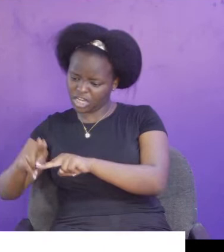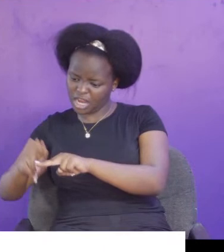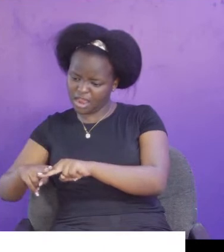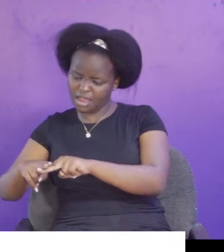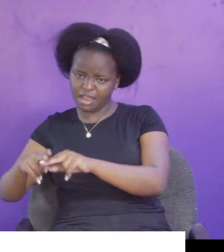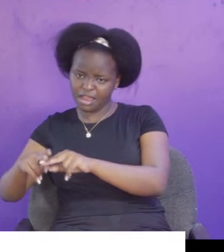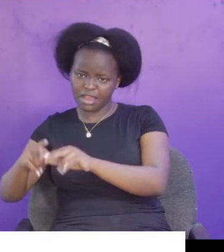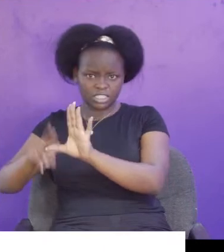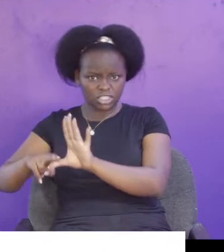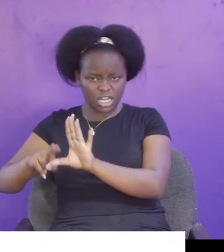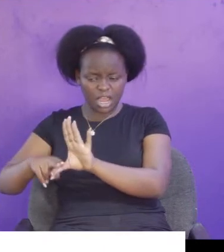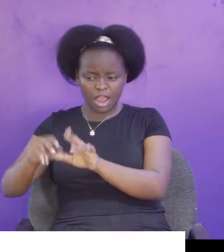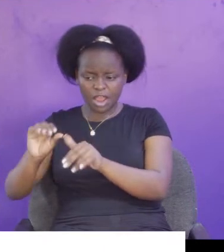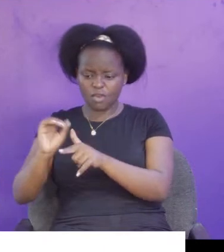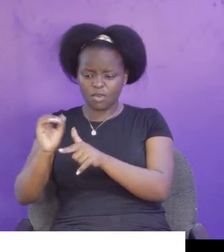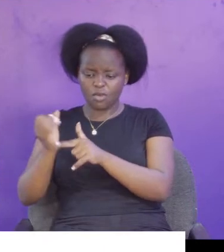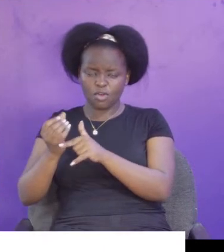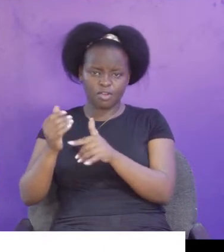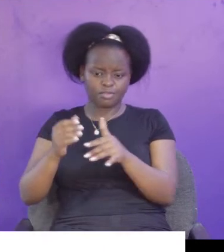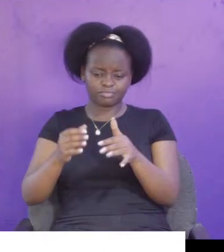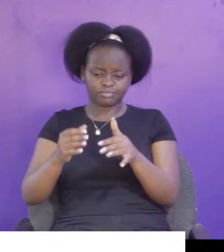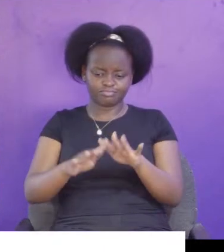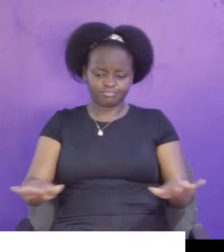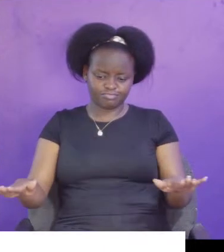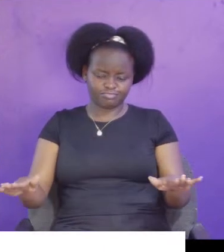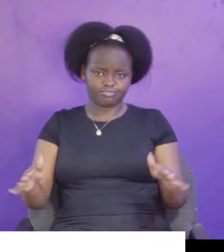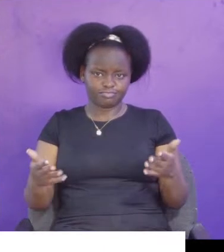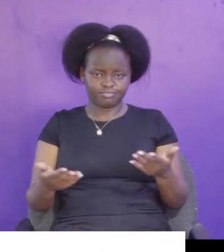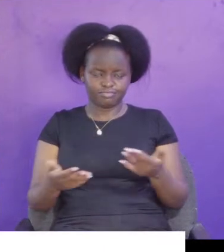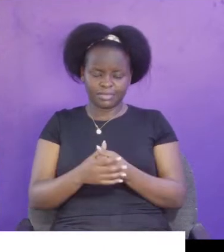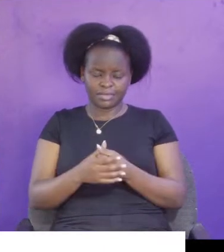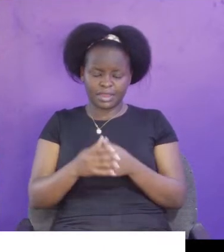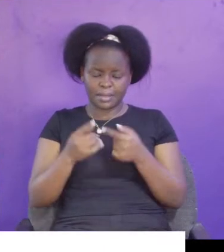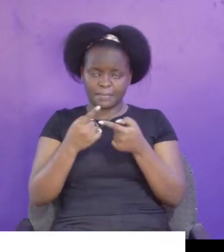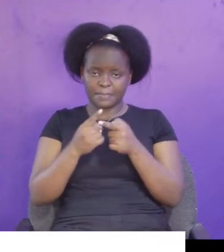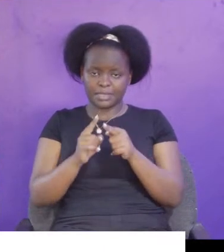was so confused. But then Junior then told me